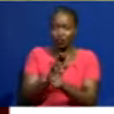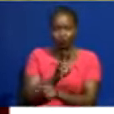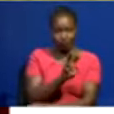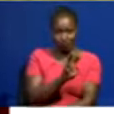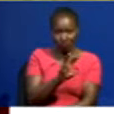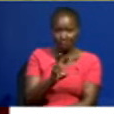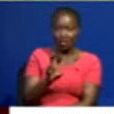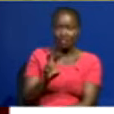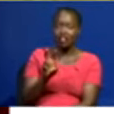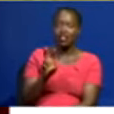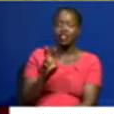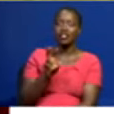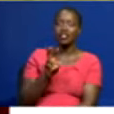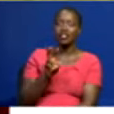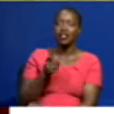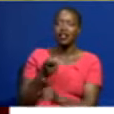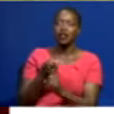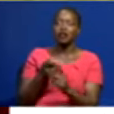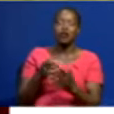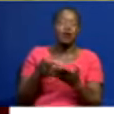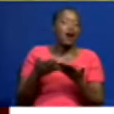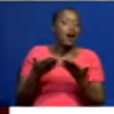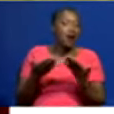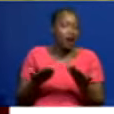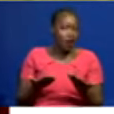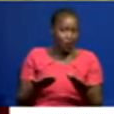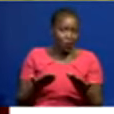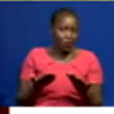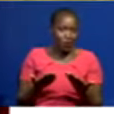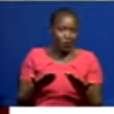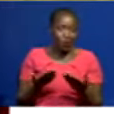it from on how they carry out